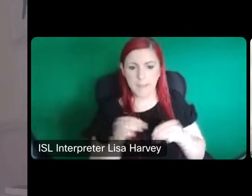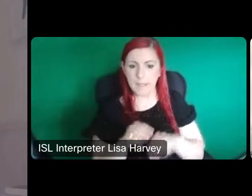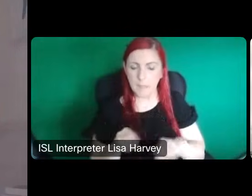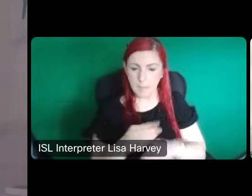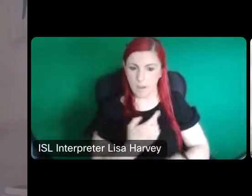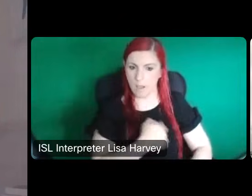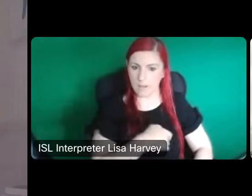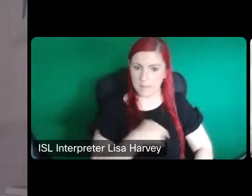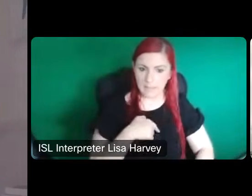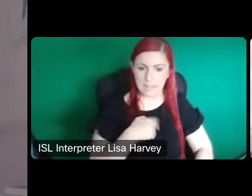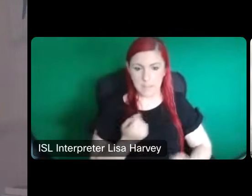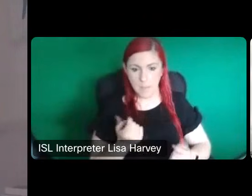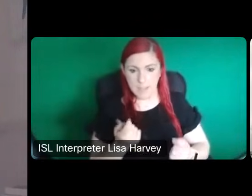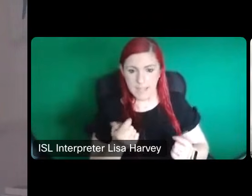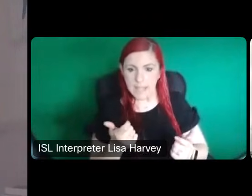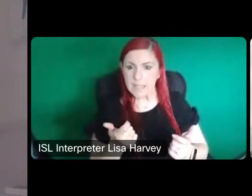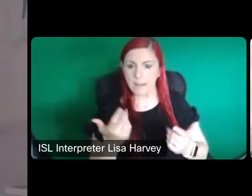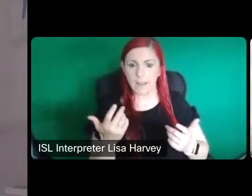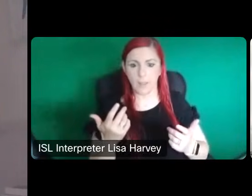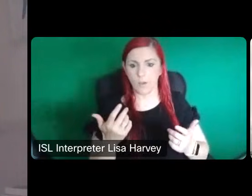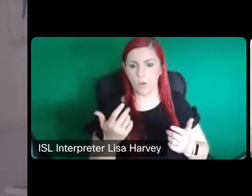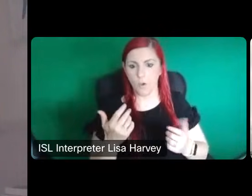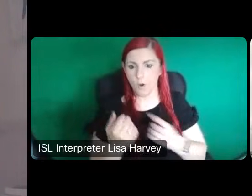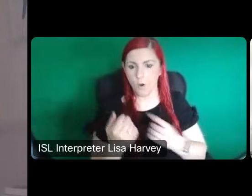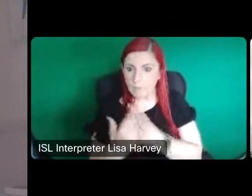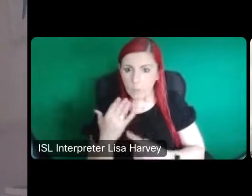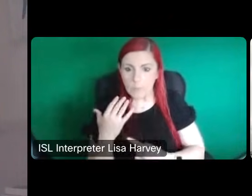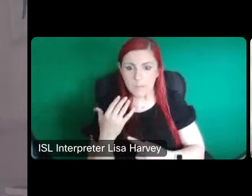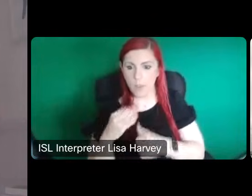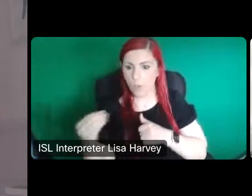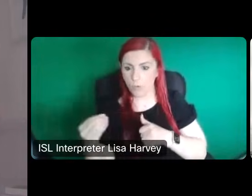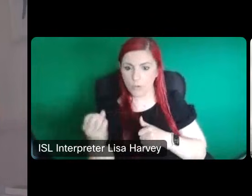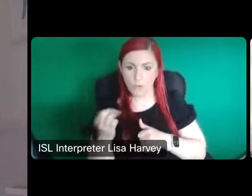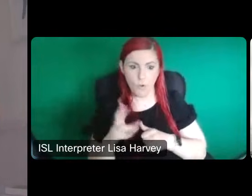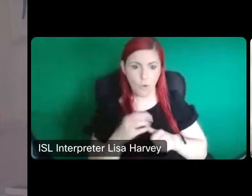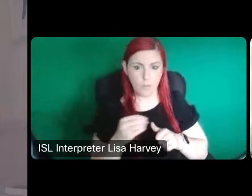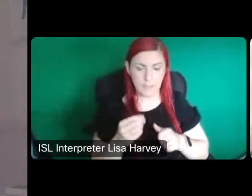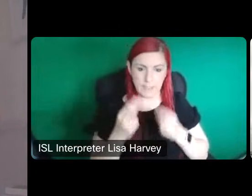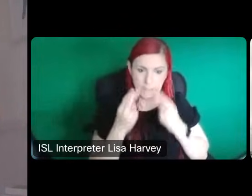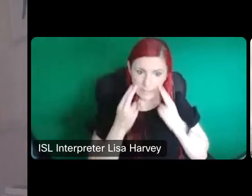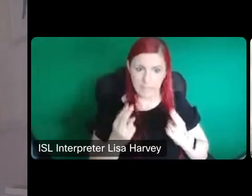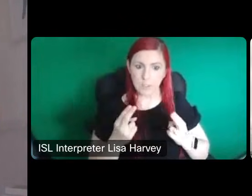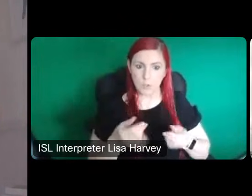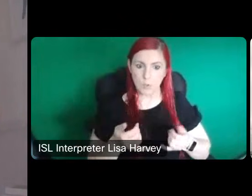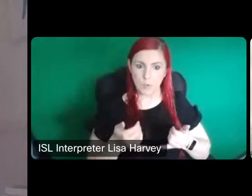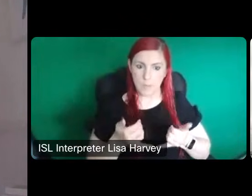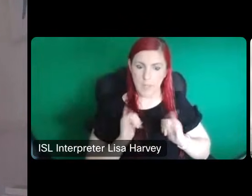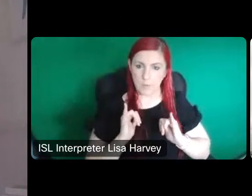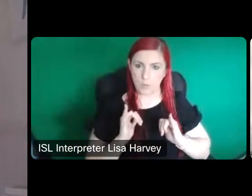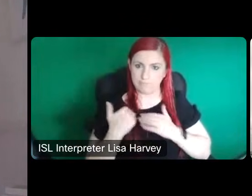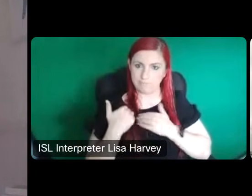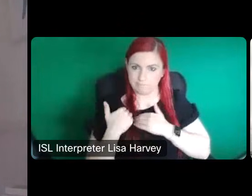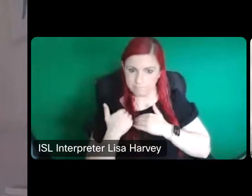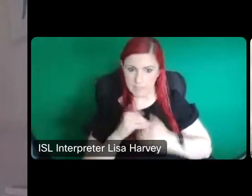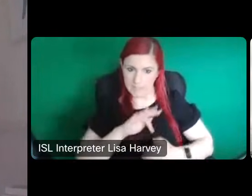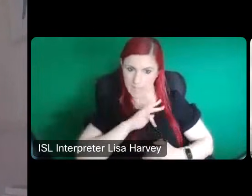spontaneously. Others are influenced by the people around them, and those influences need to uphold being truthful. Applying